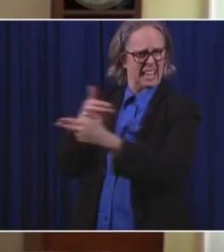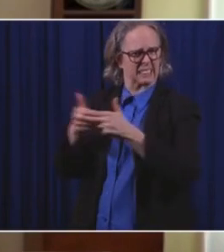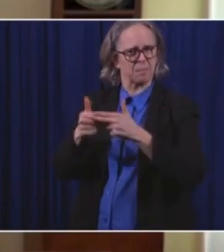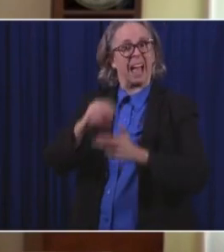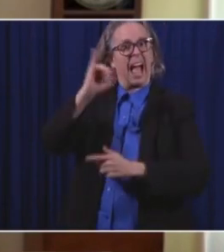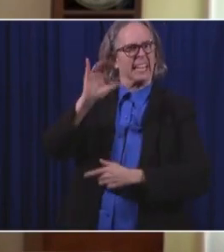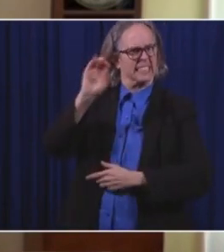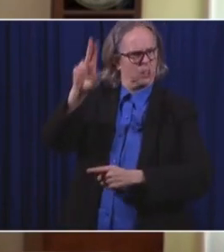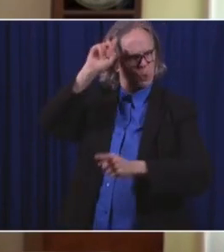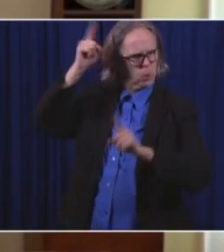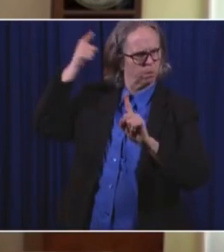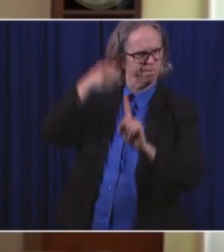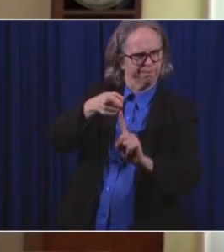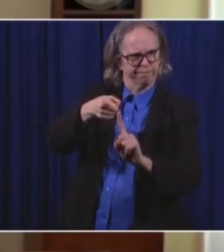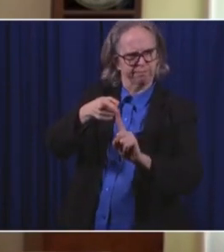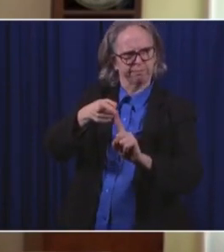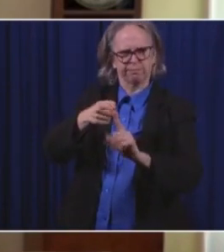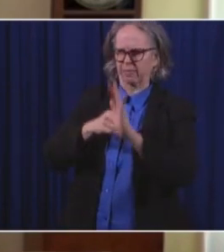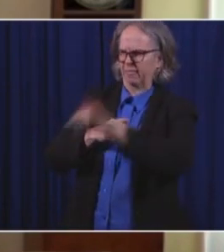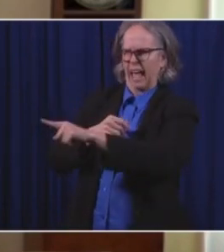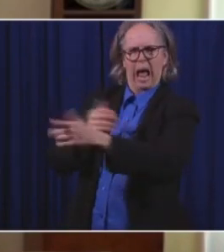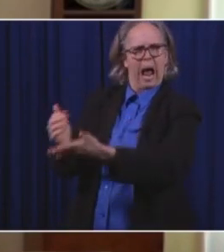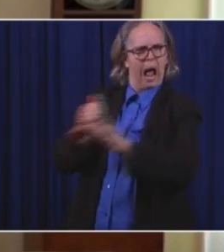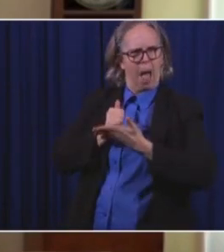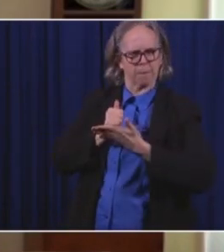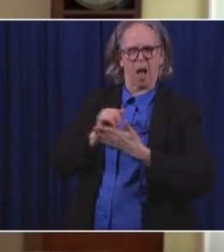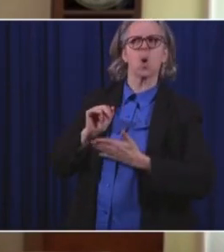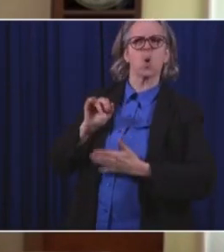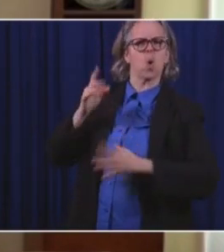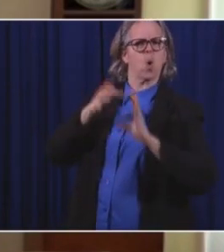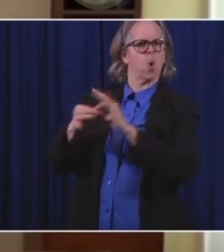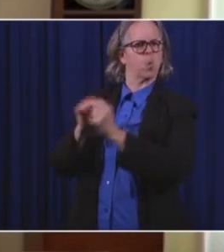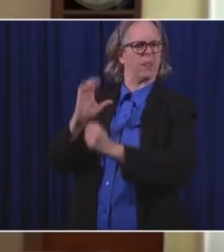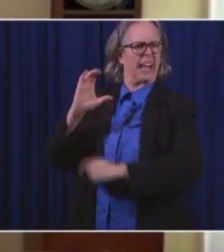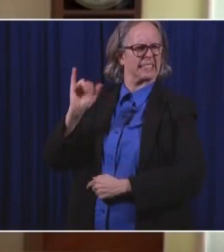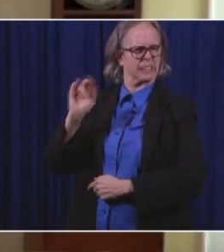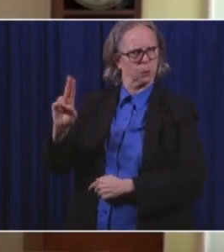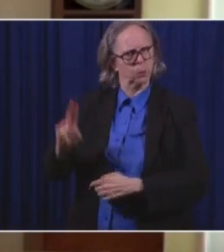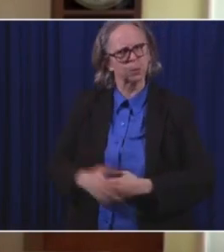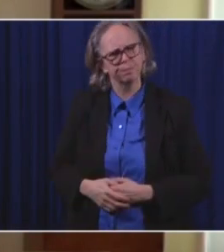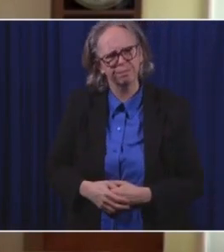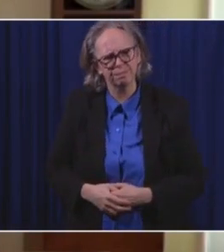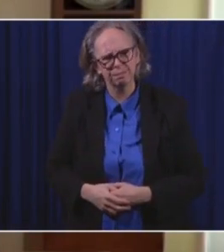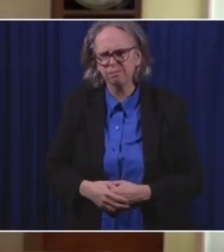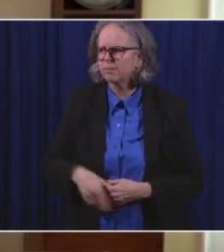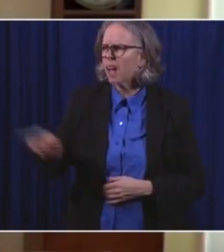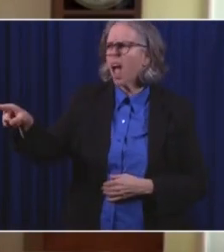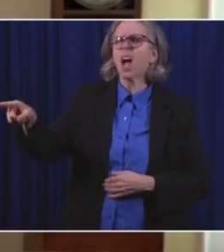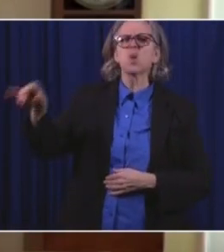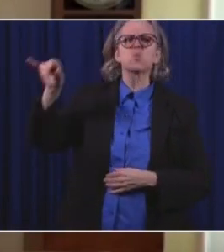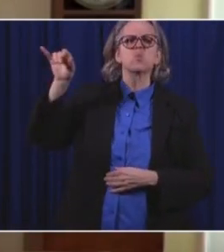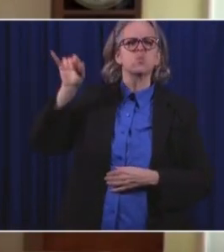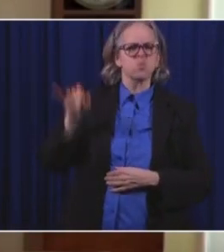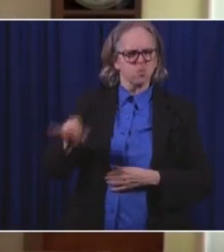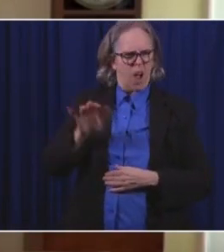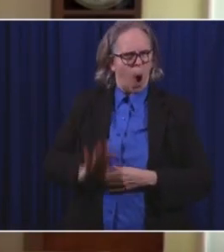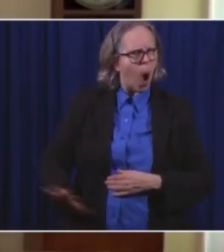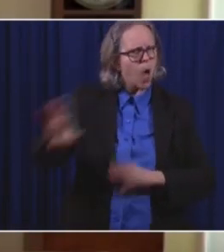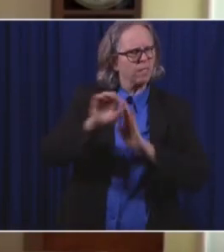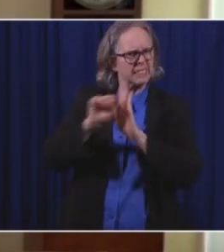utilization slide, which is showing exactly what's going on in the ICU. Dr.